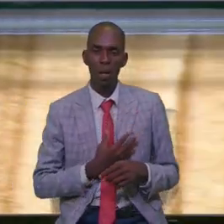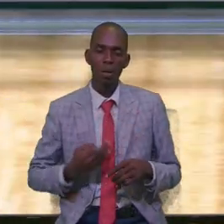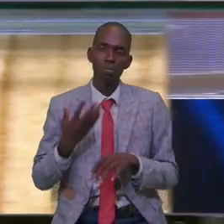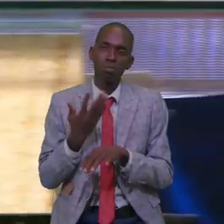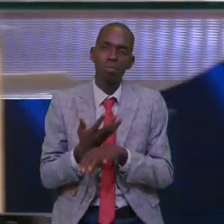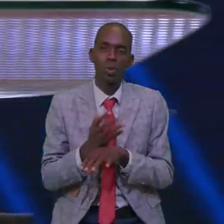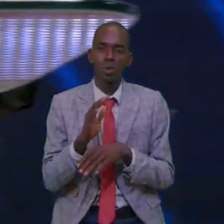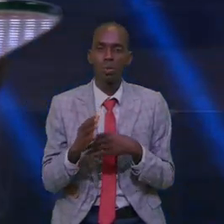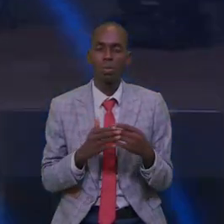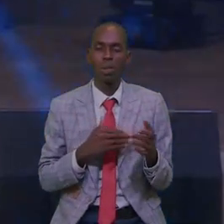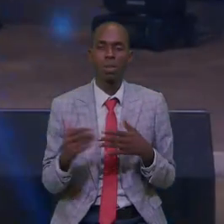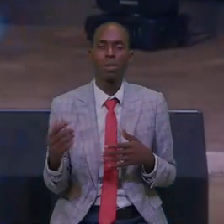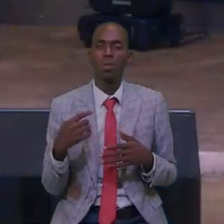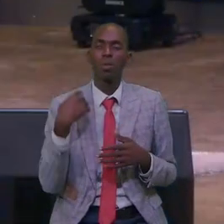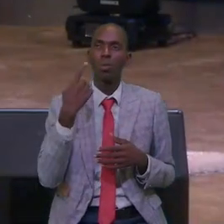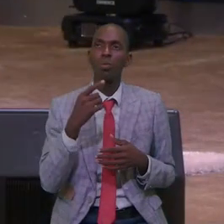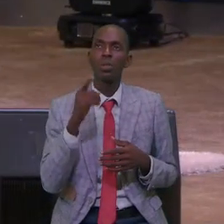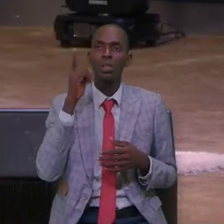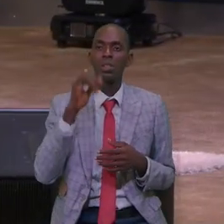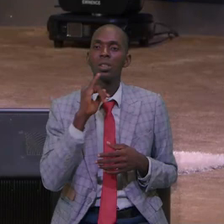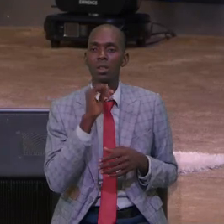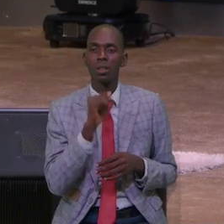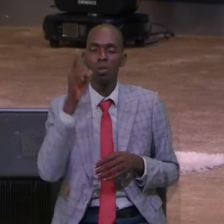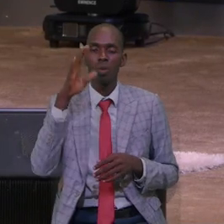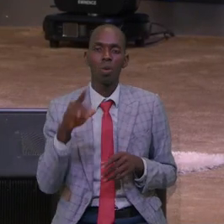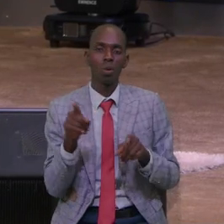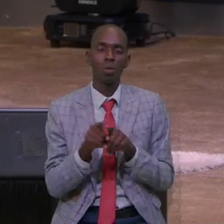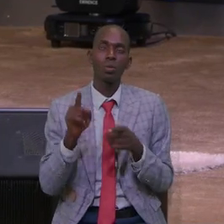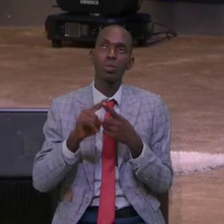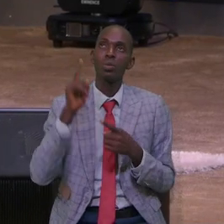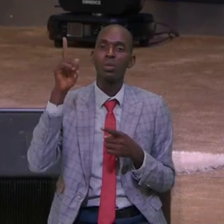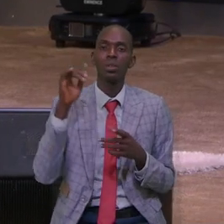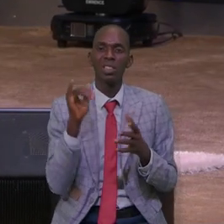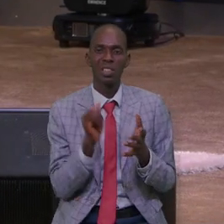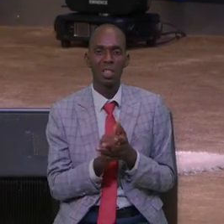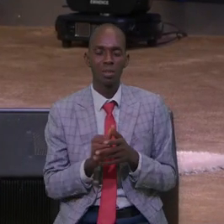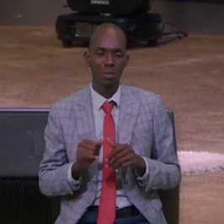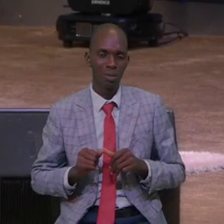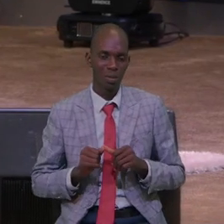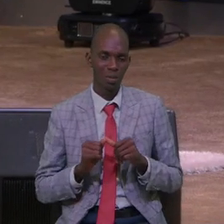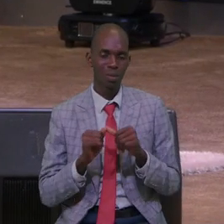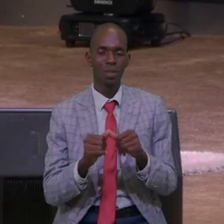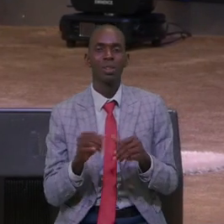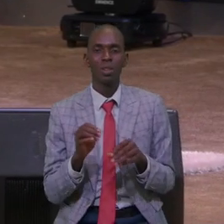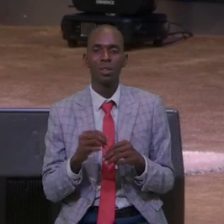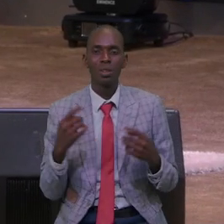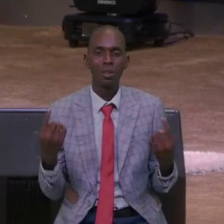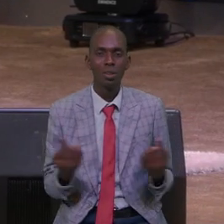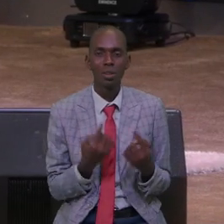is a God like unto thee that pardoneth iniquity, passeth by